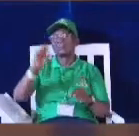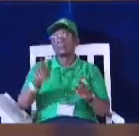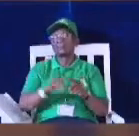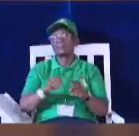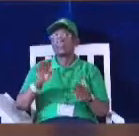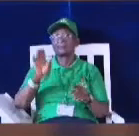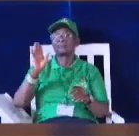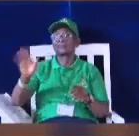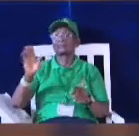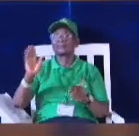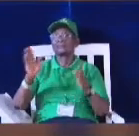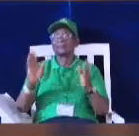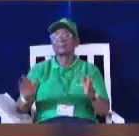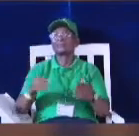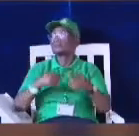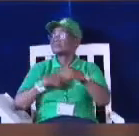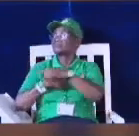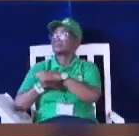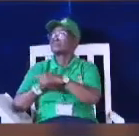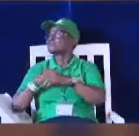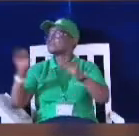I am nothing without God.